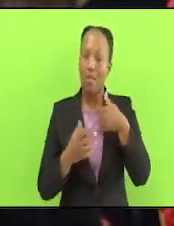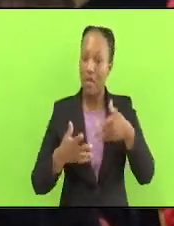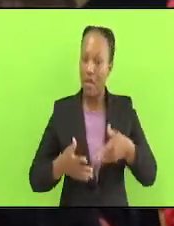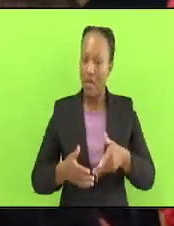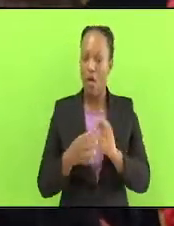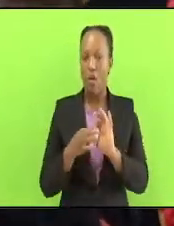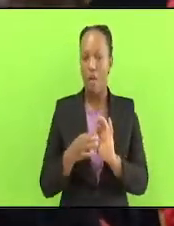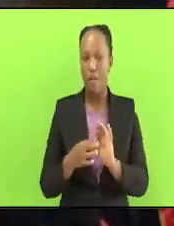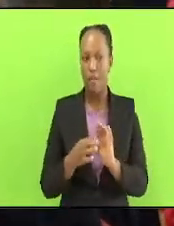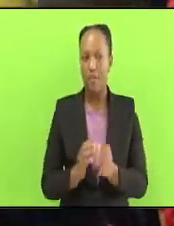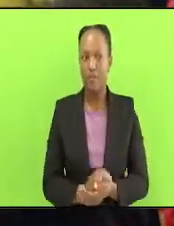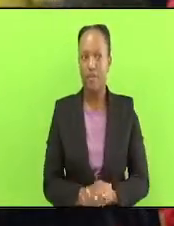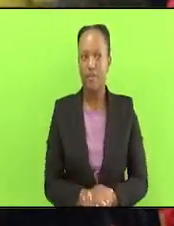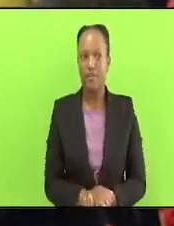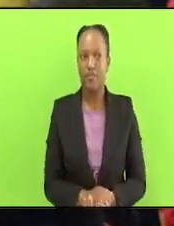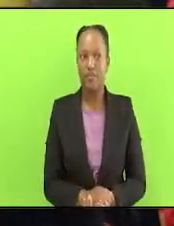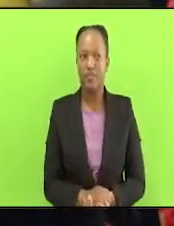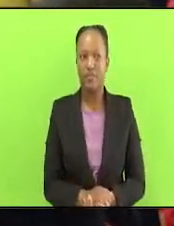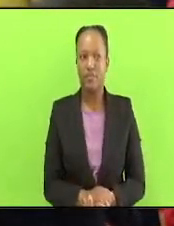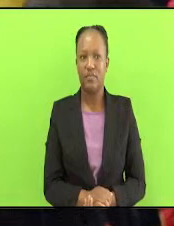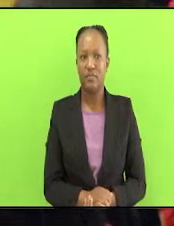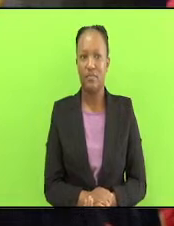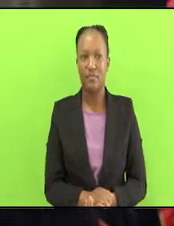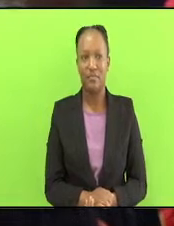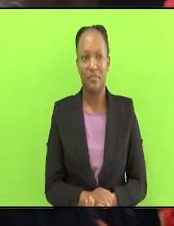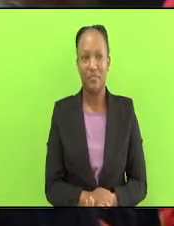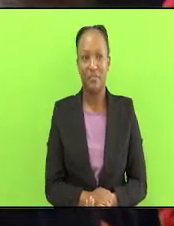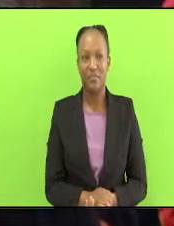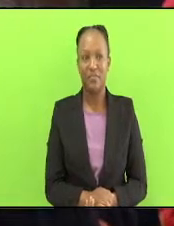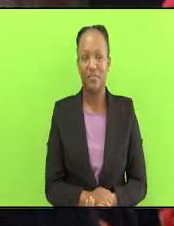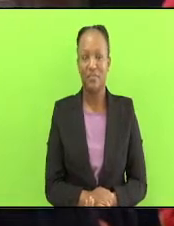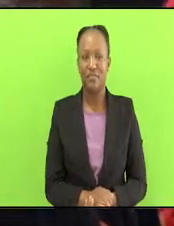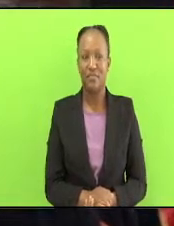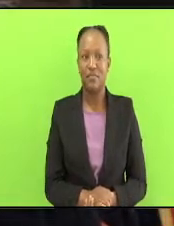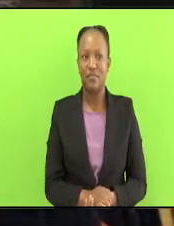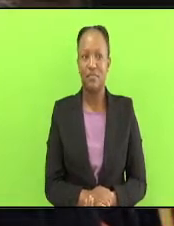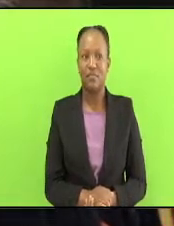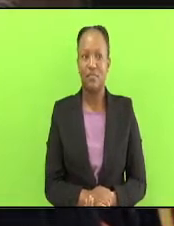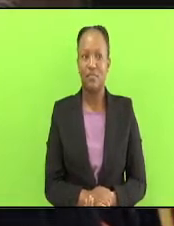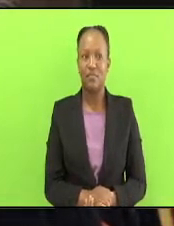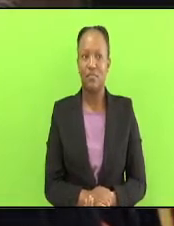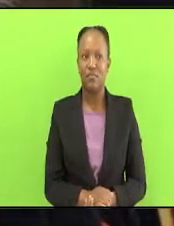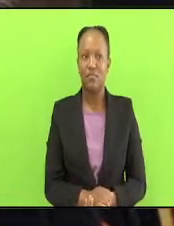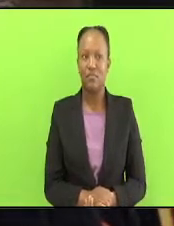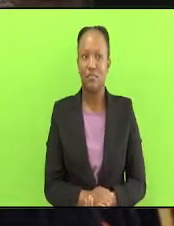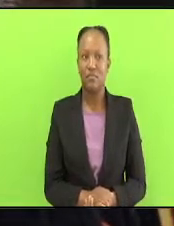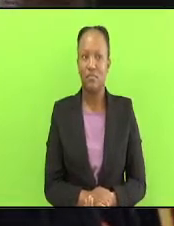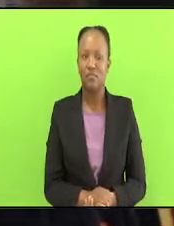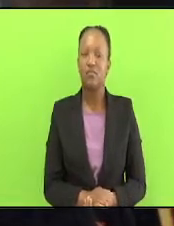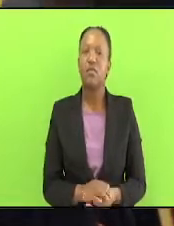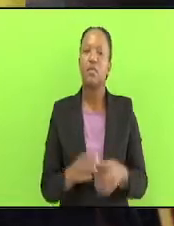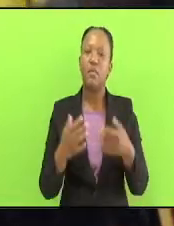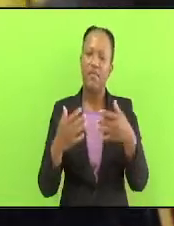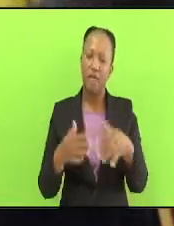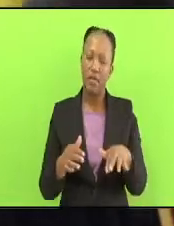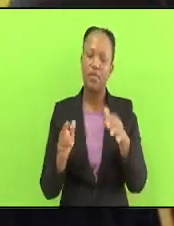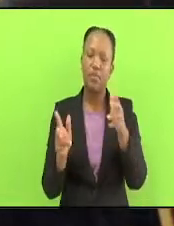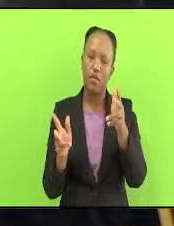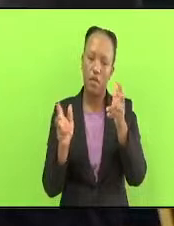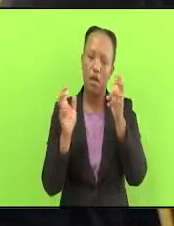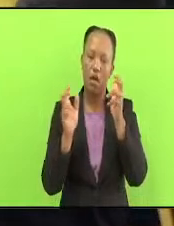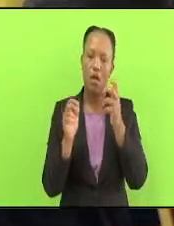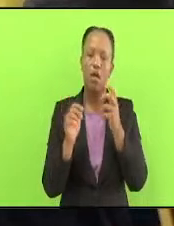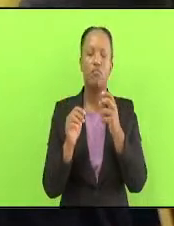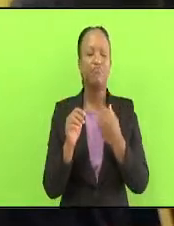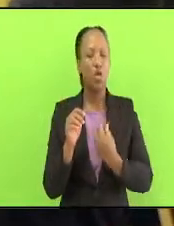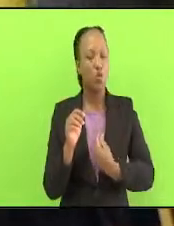home. jaaka re ntse re kopane mona gompieno ke utla batšha ba lla ka mathata mantsi In this gathering today,